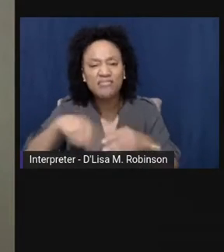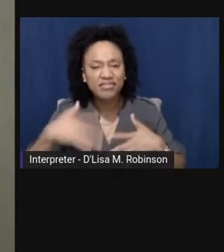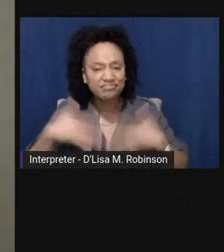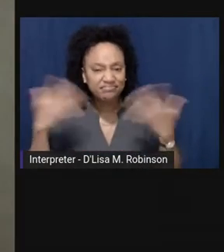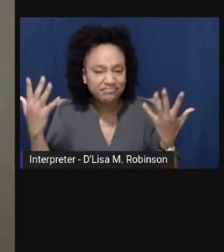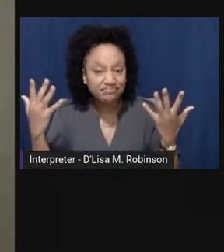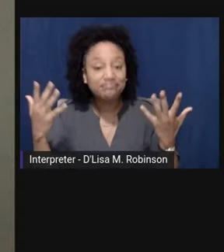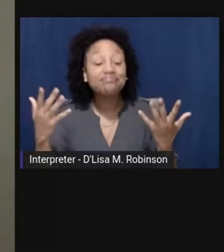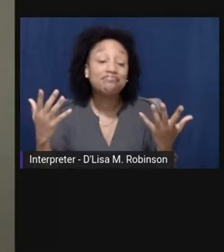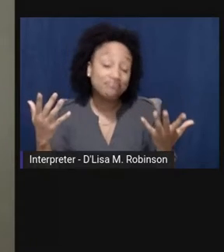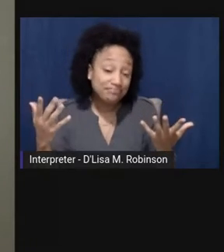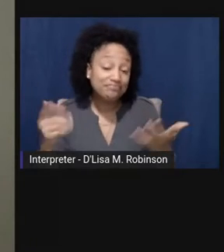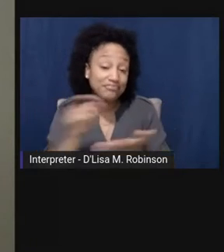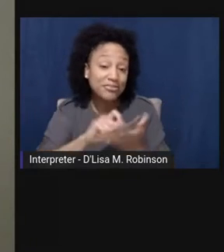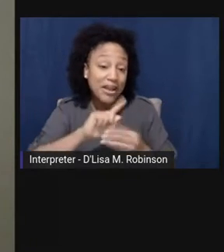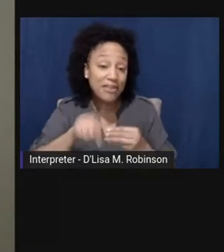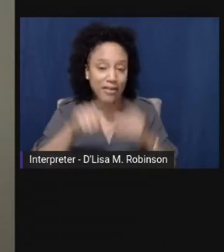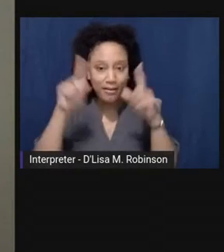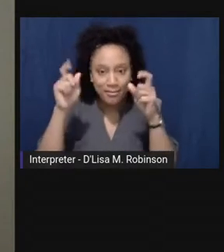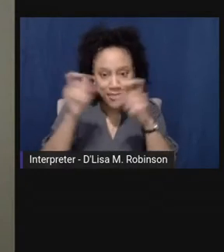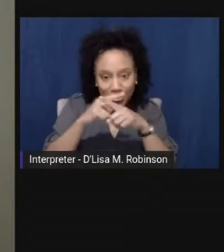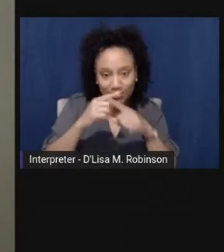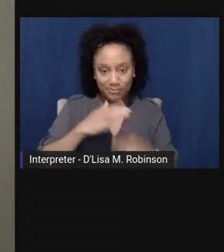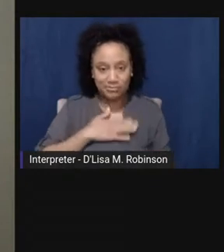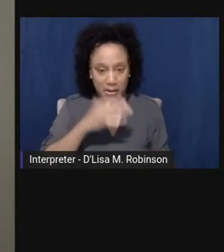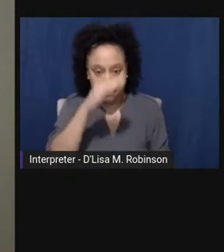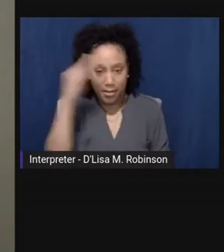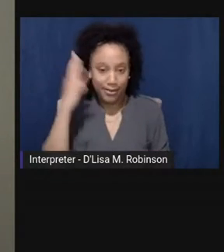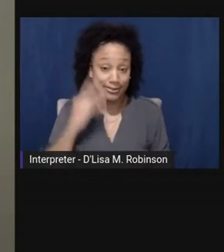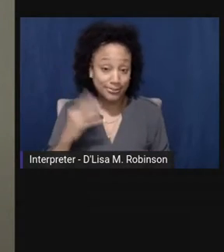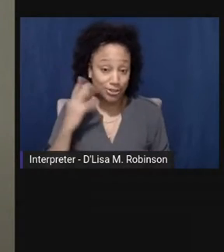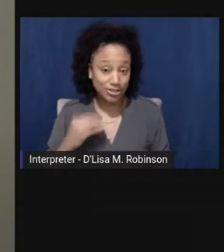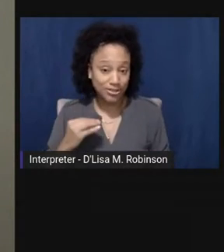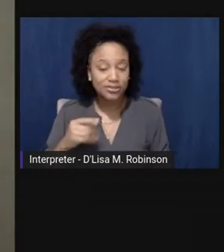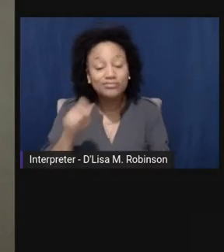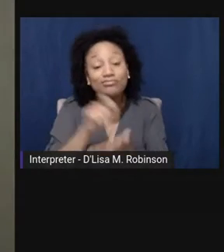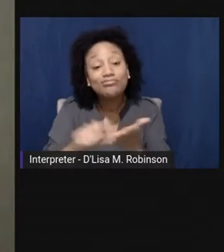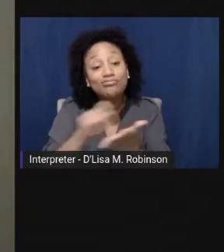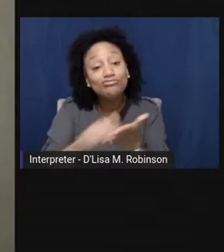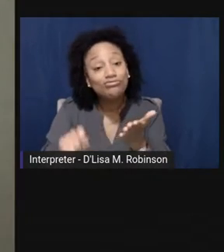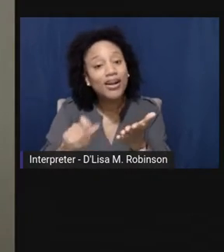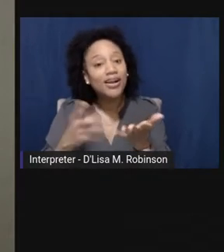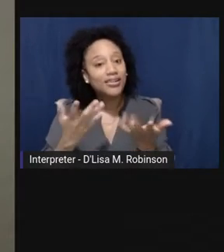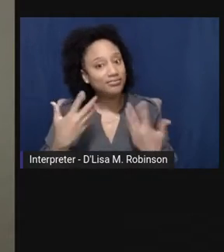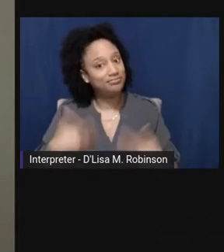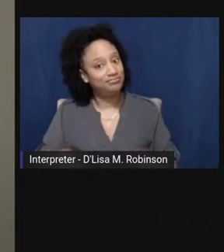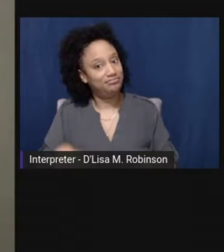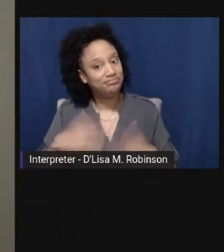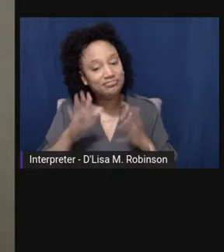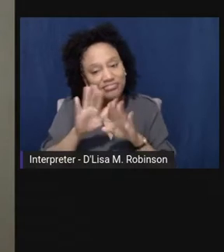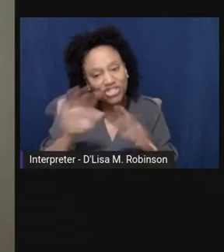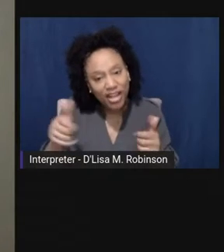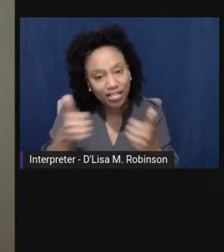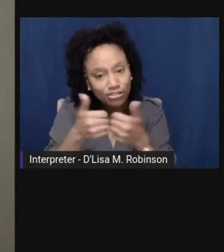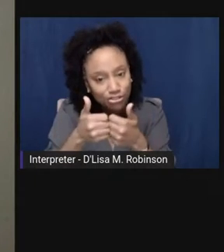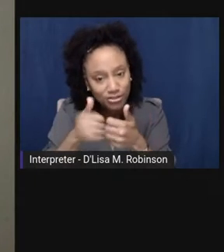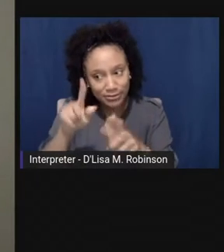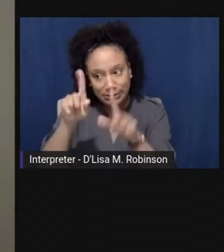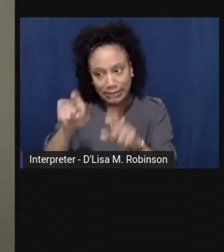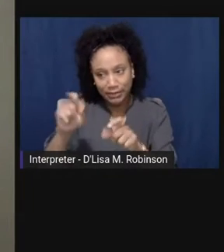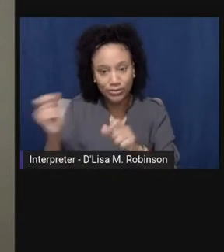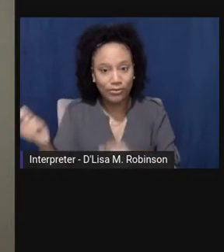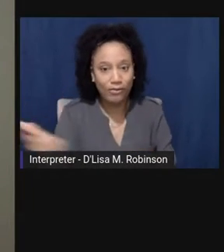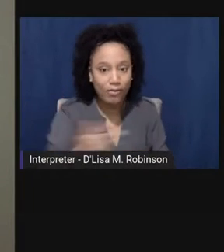write about the complexities of my Black experience. I write in anticipation of challenges that will test all of